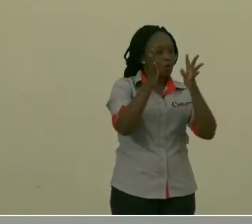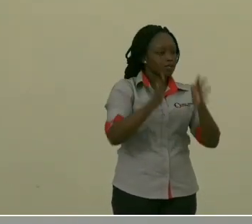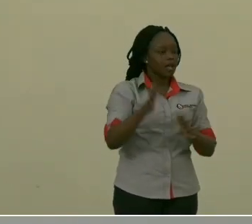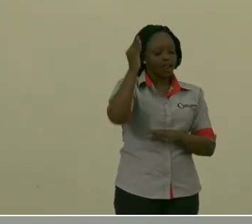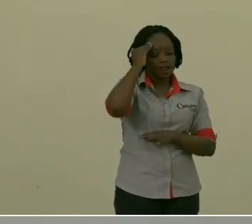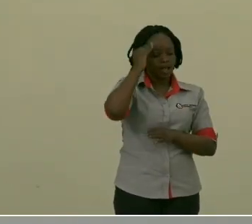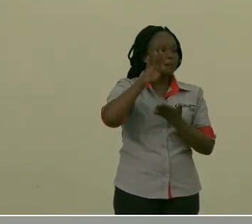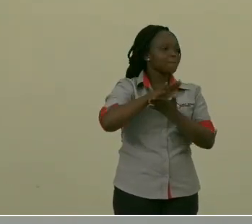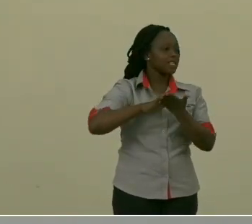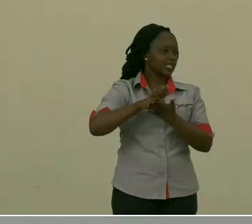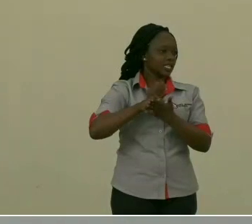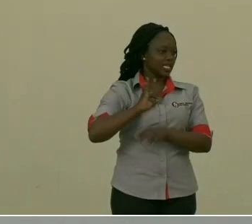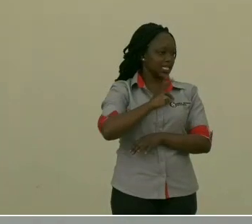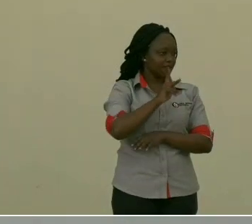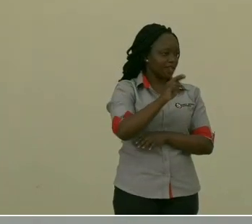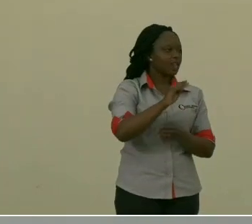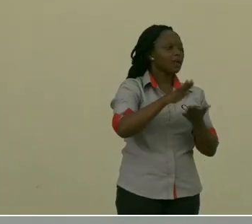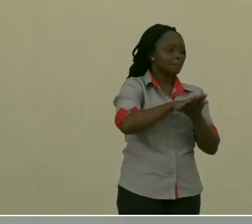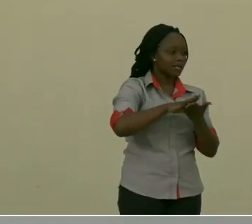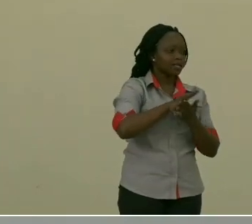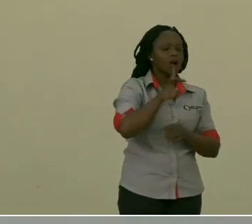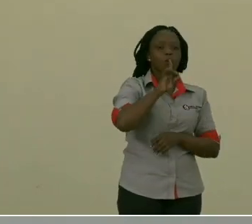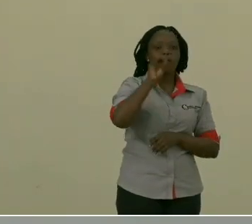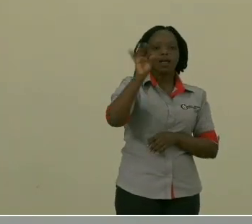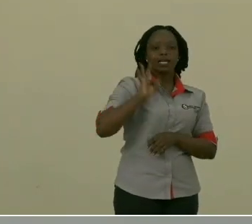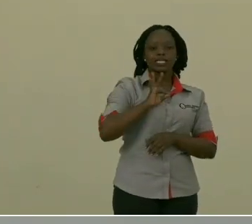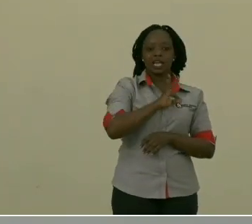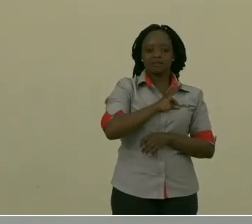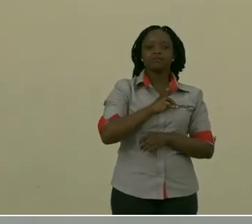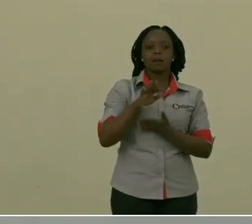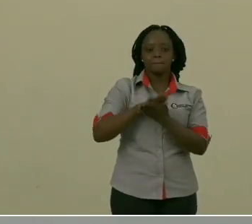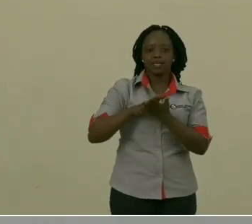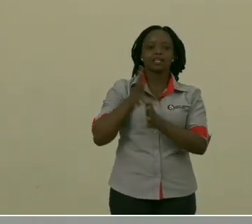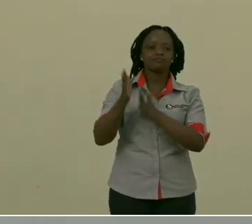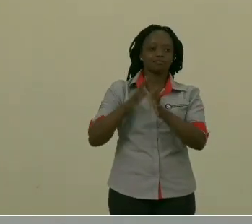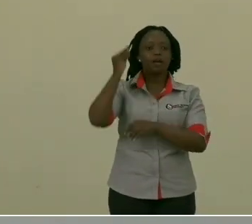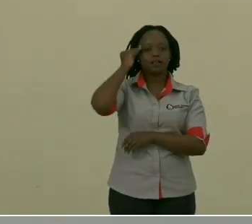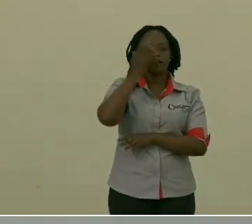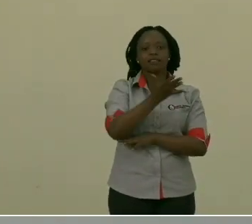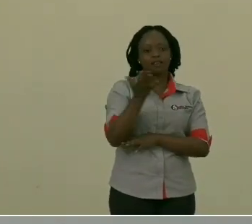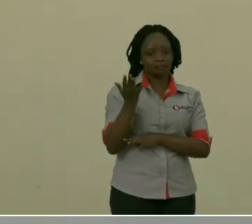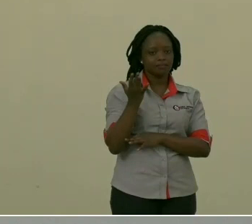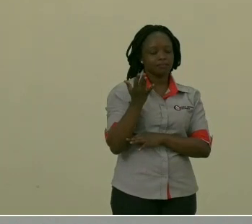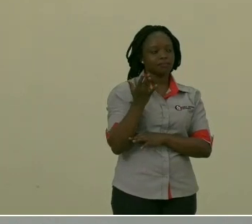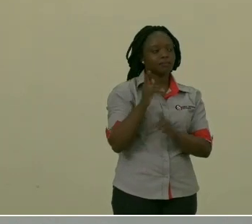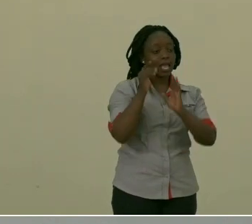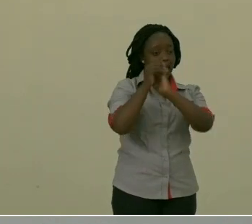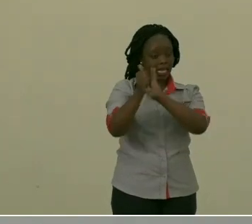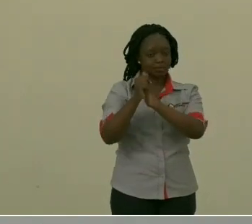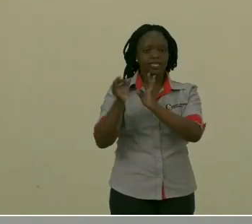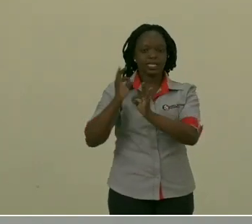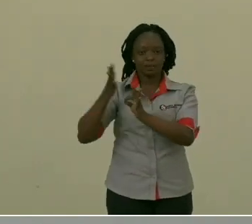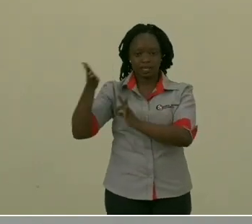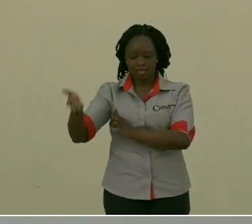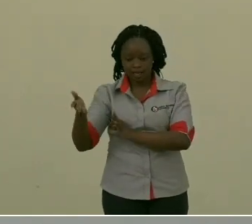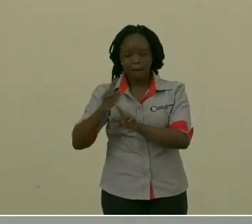sign language. So we have more than 100 staff who have been trained in KRA to learn basic sign language, apart from the experts that